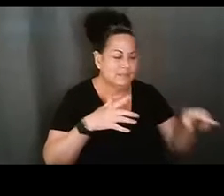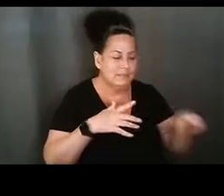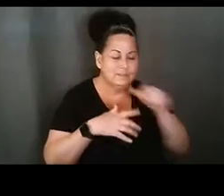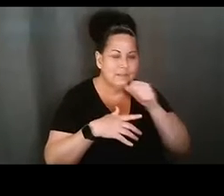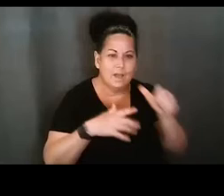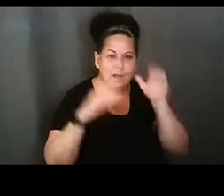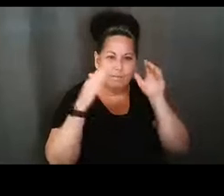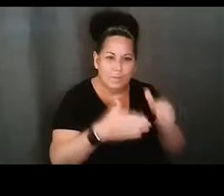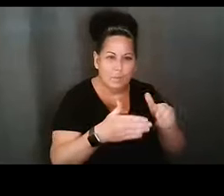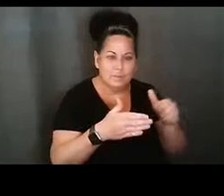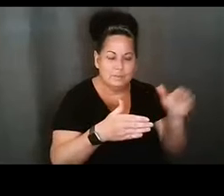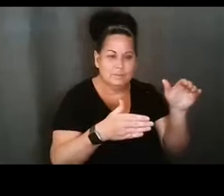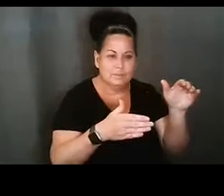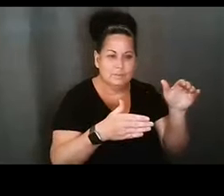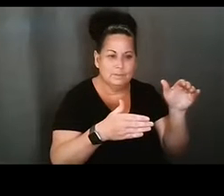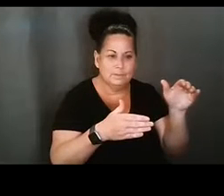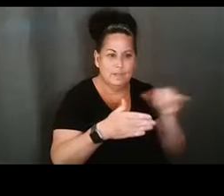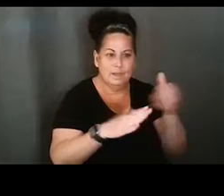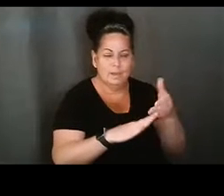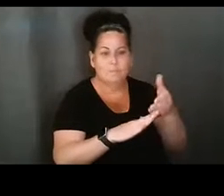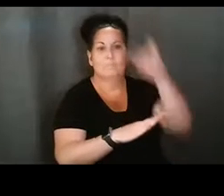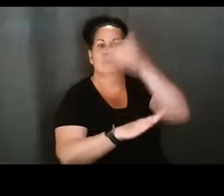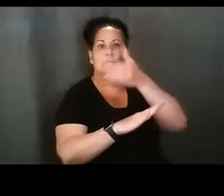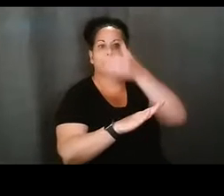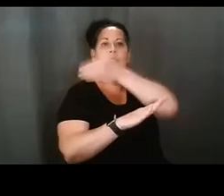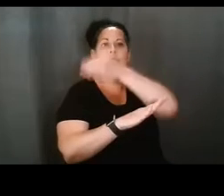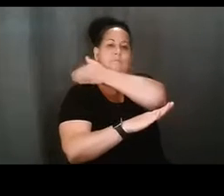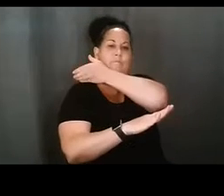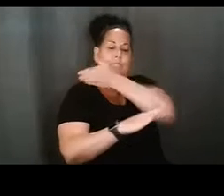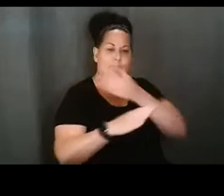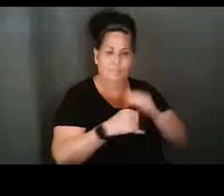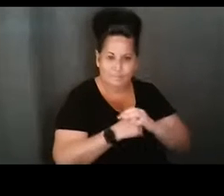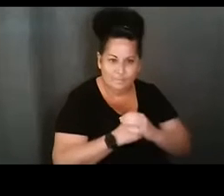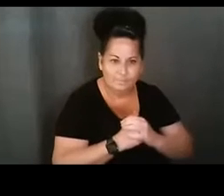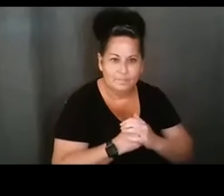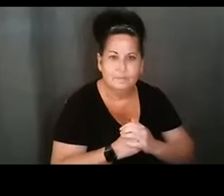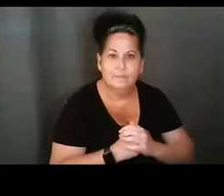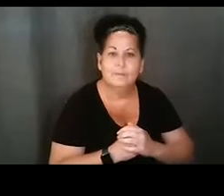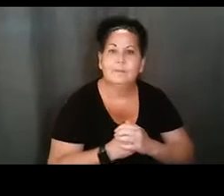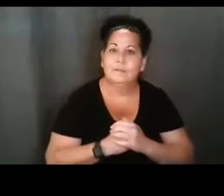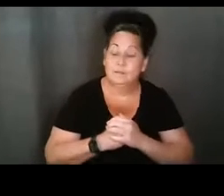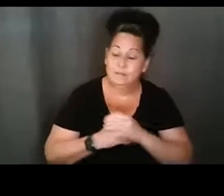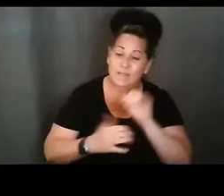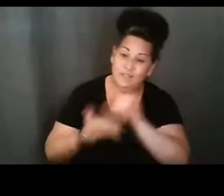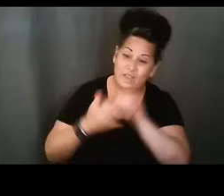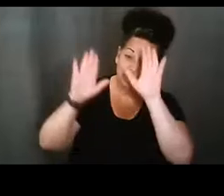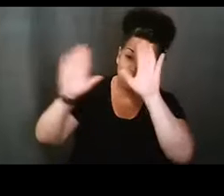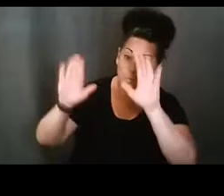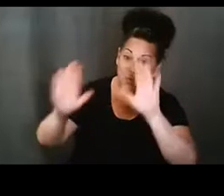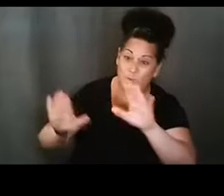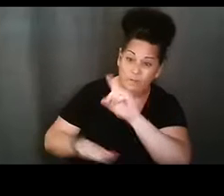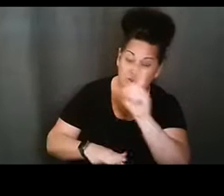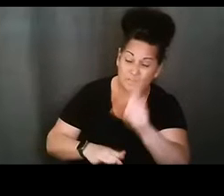as he was before all of this became about. Okay, and that's a great question, phenomenal